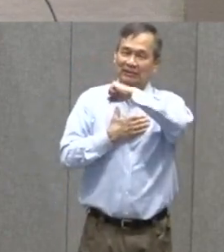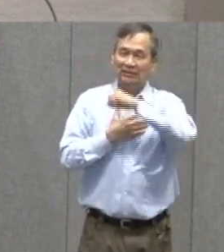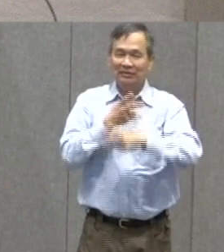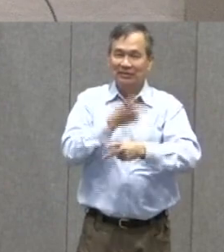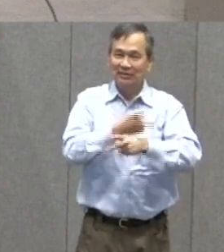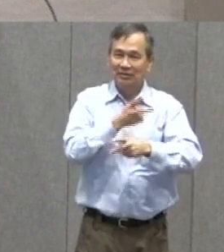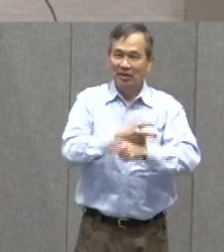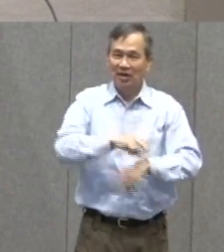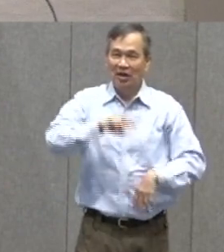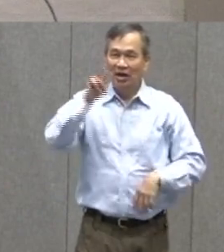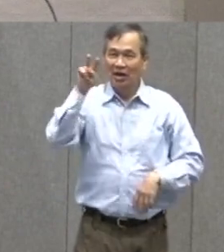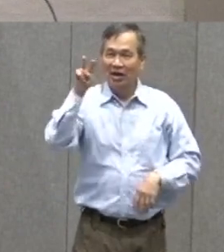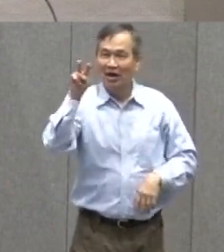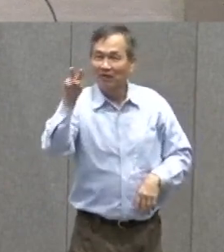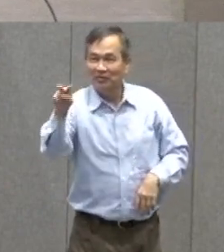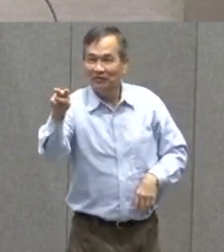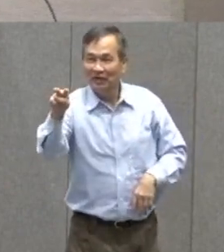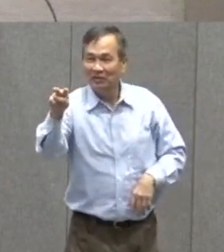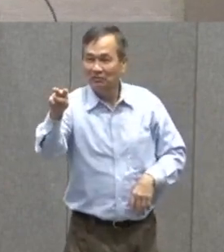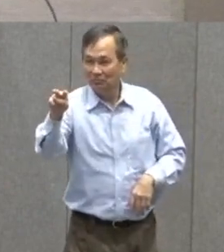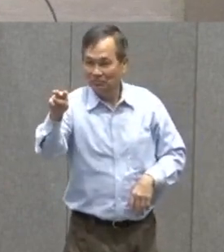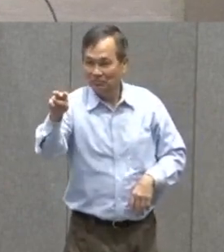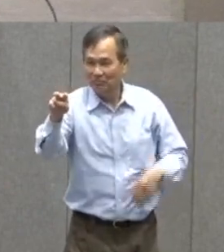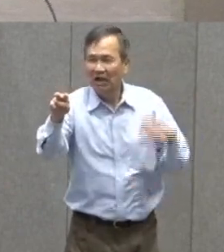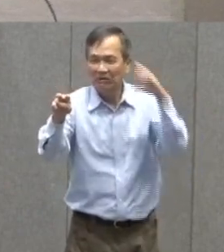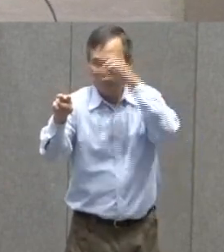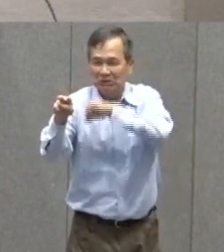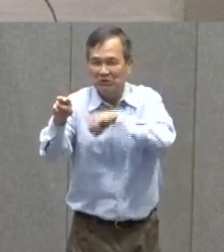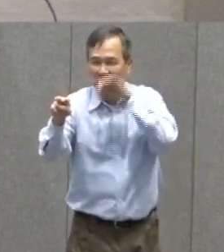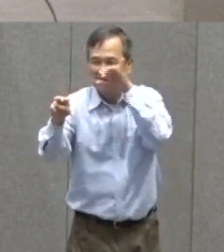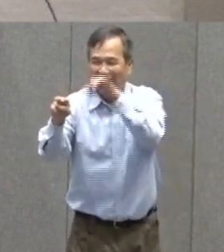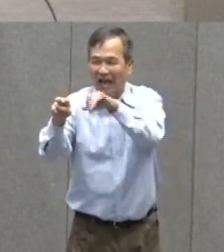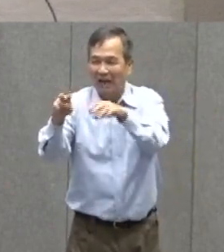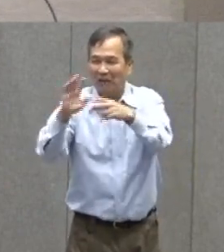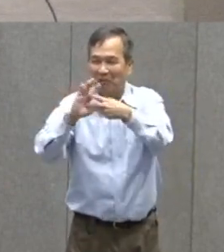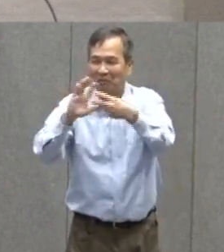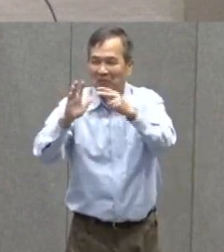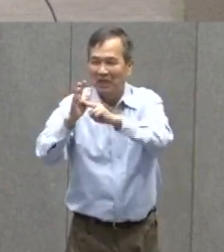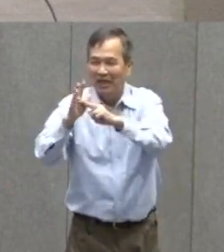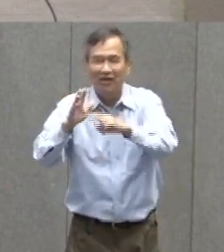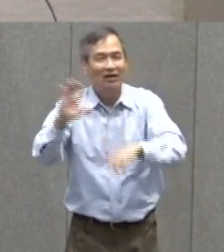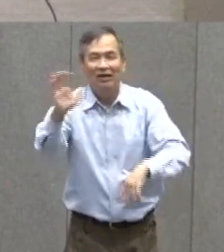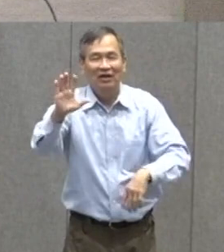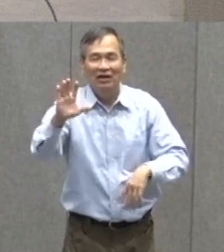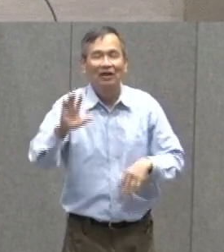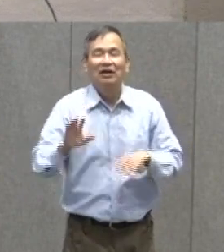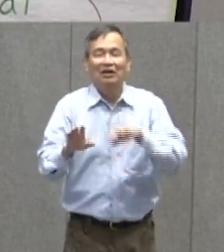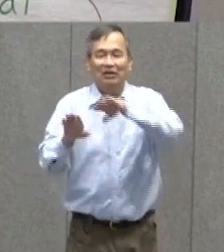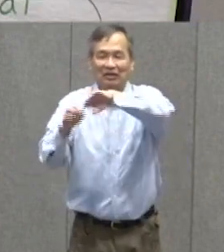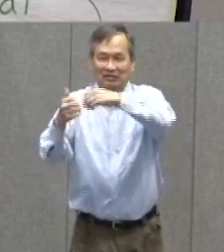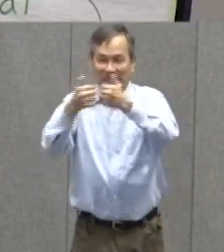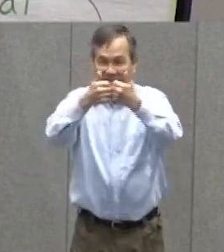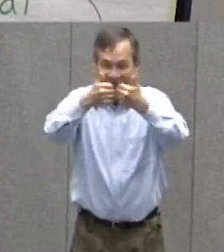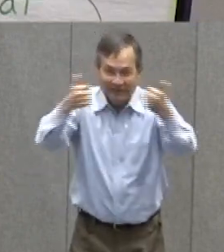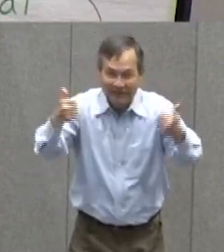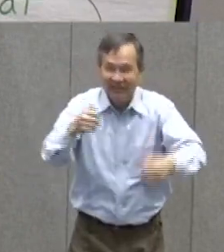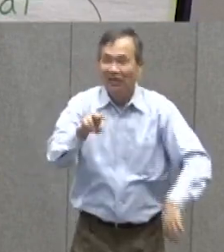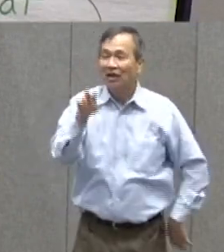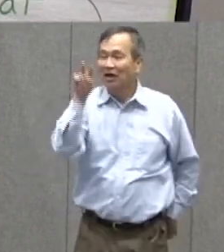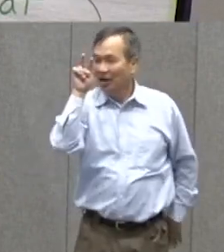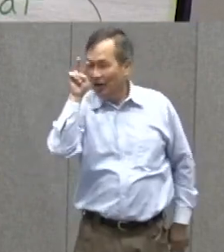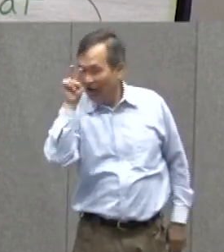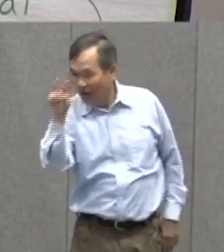careful between observations and assumptions. And we are focused today on observations,